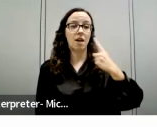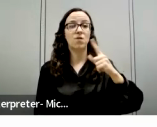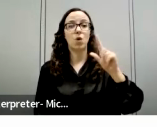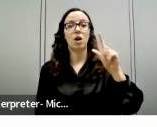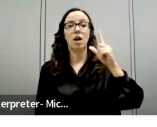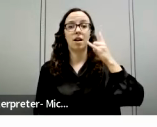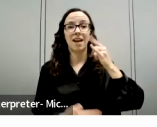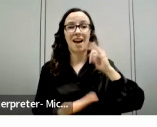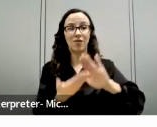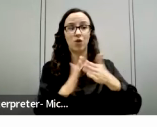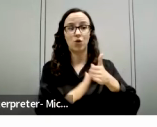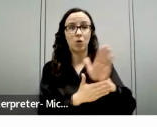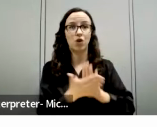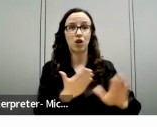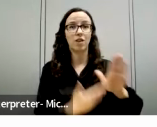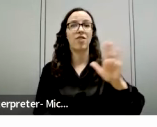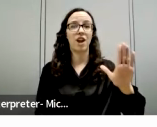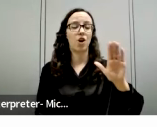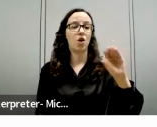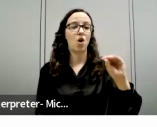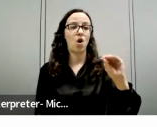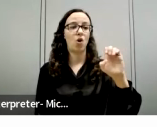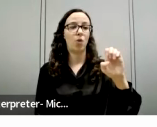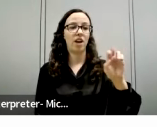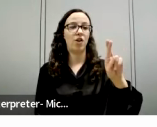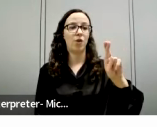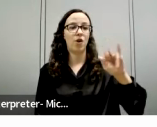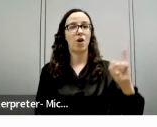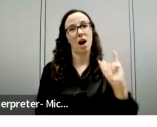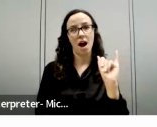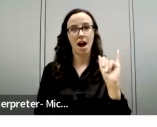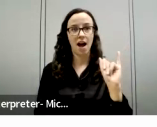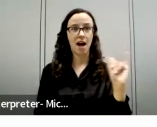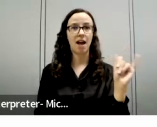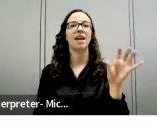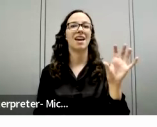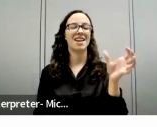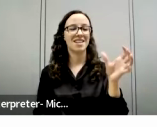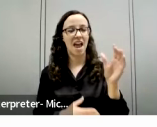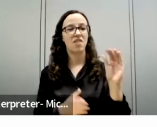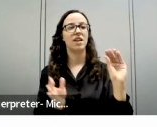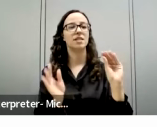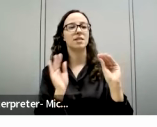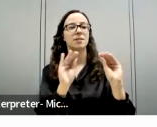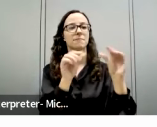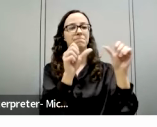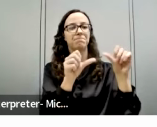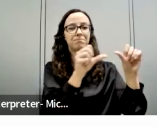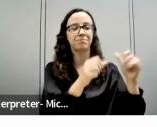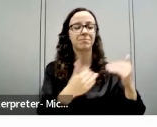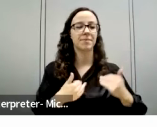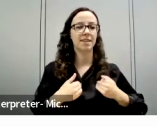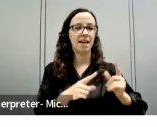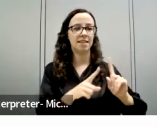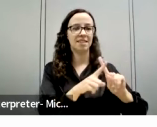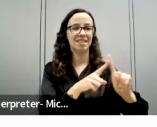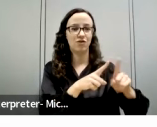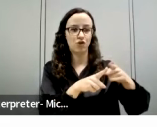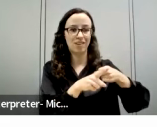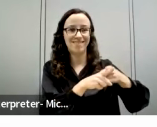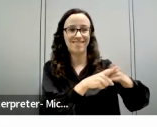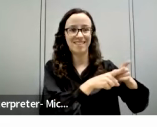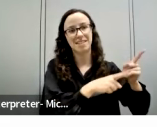their OERI Canvas repositories, which has a bunch of different discipline-specific OERs, and our OER